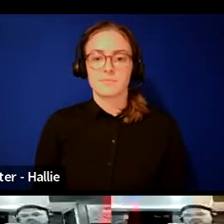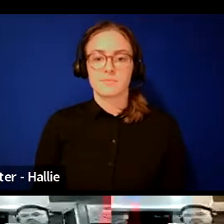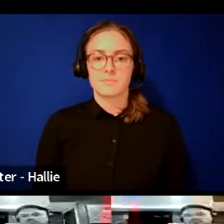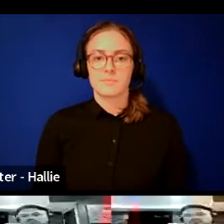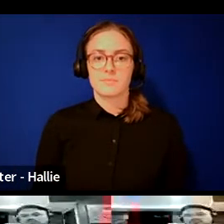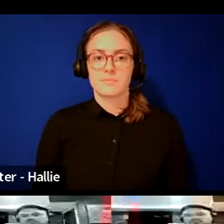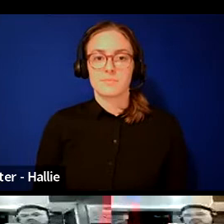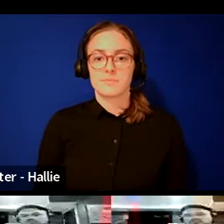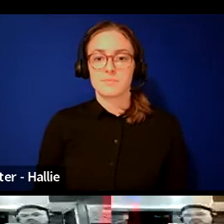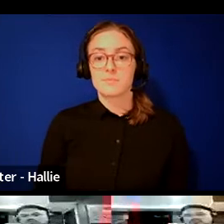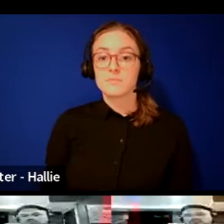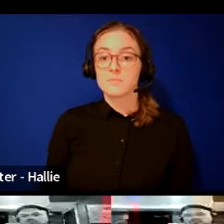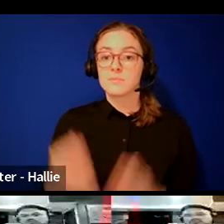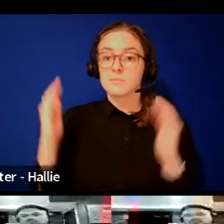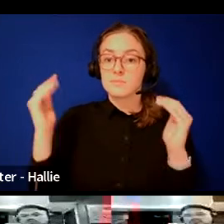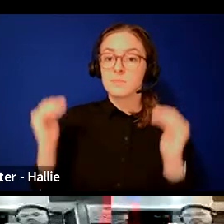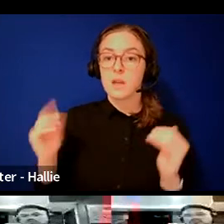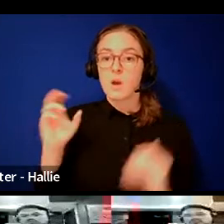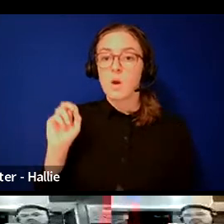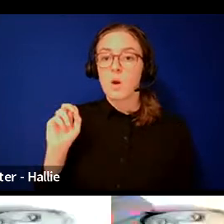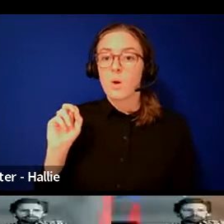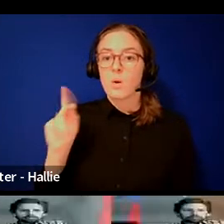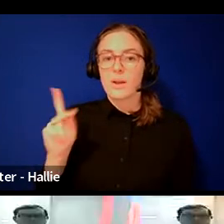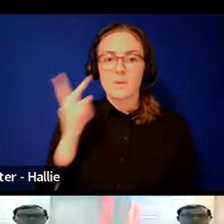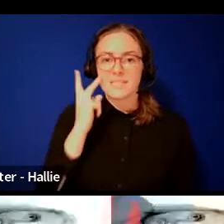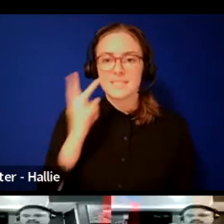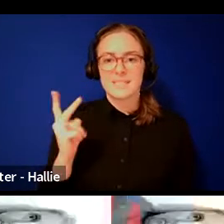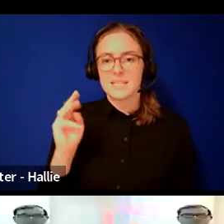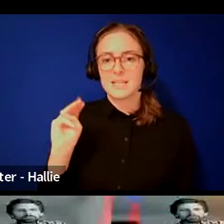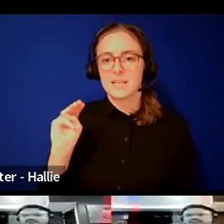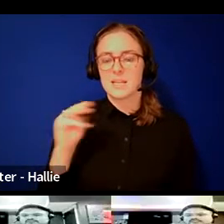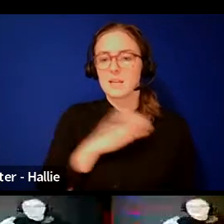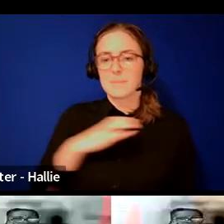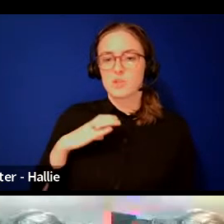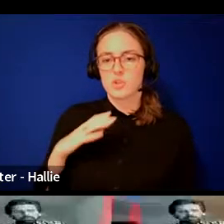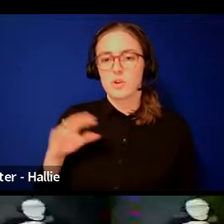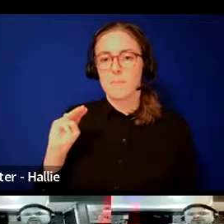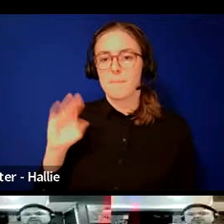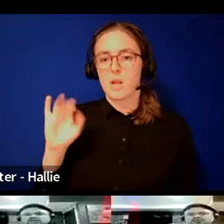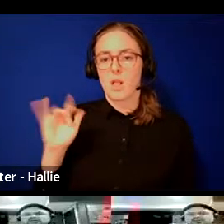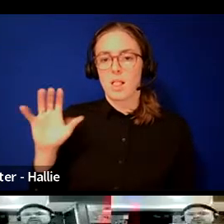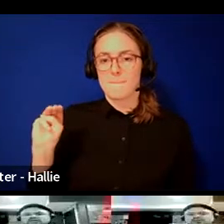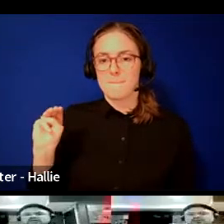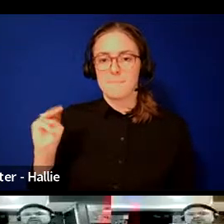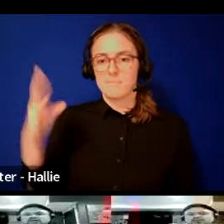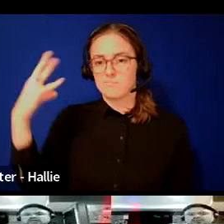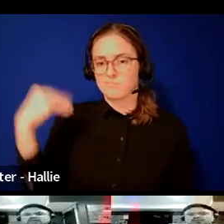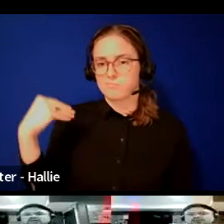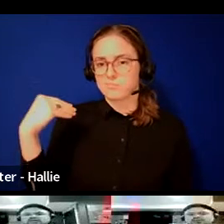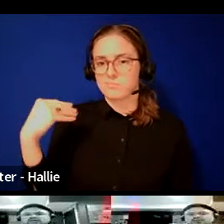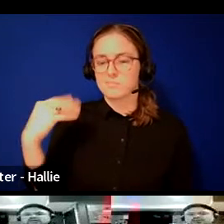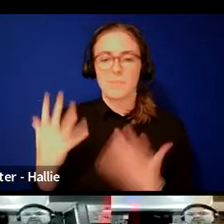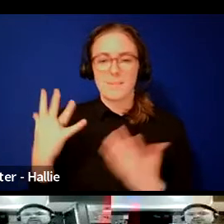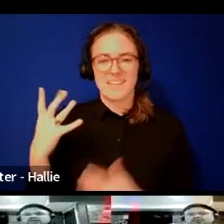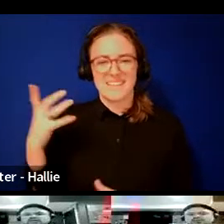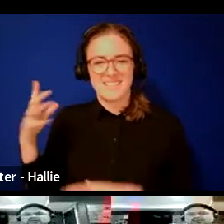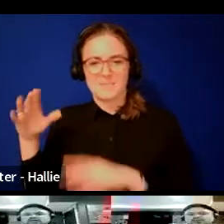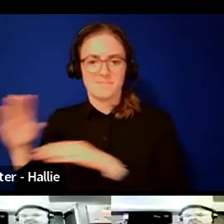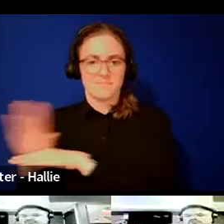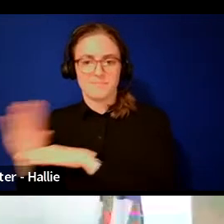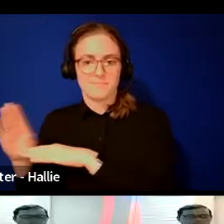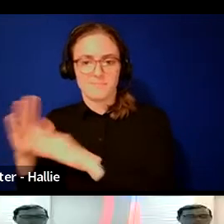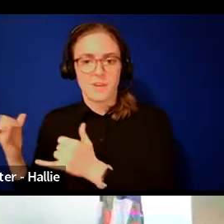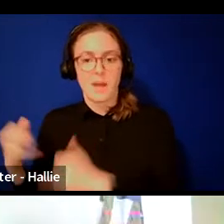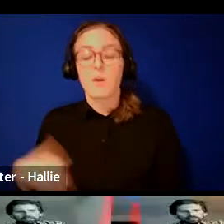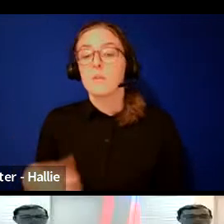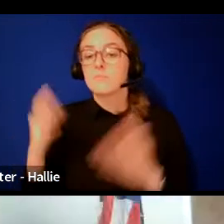Okay, I don't see Commissioner McCollum's camera on at this time, so he might have stepped away. 5D08, Commissioner May, do you have any